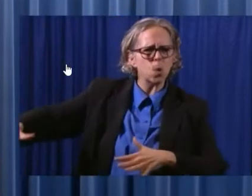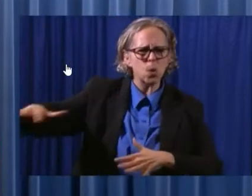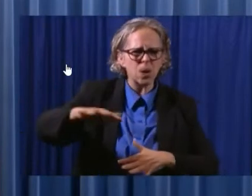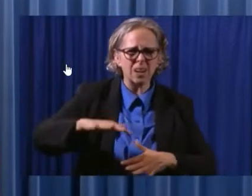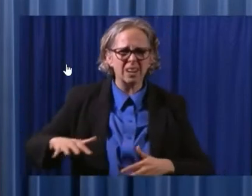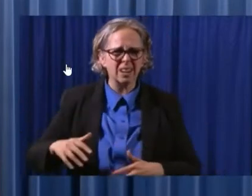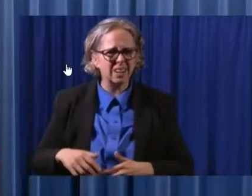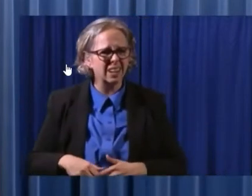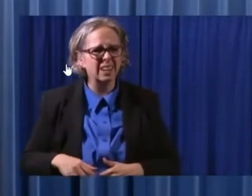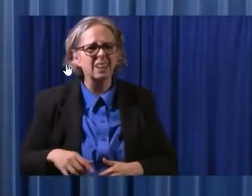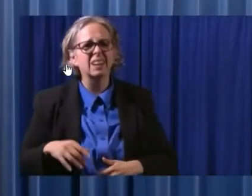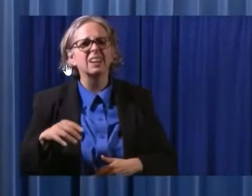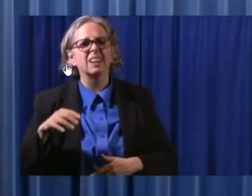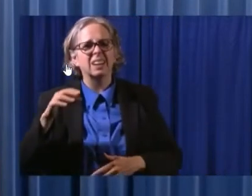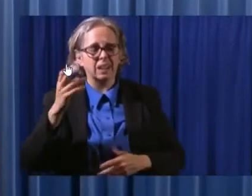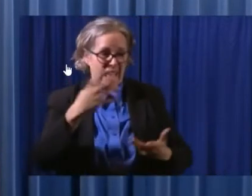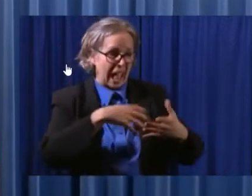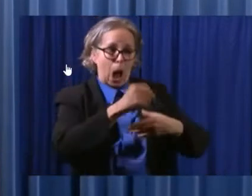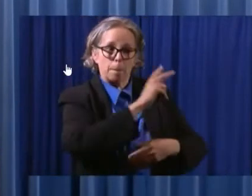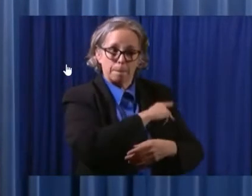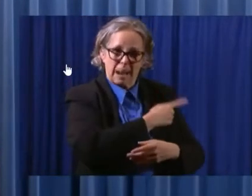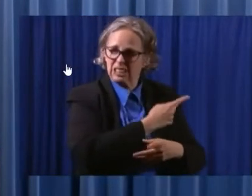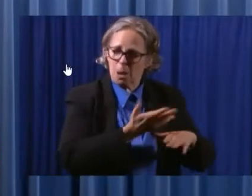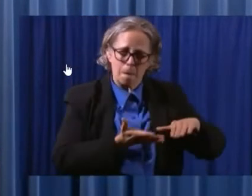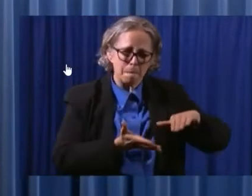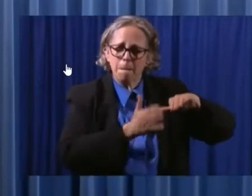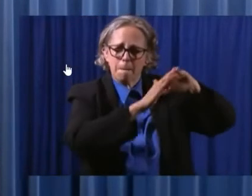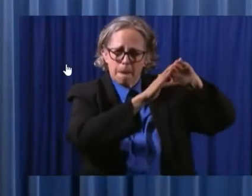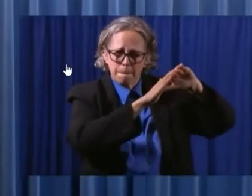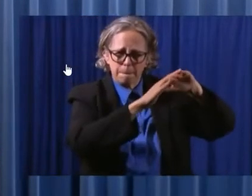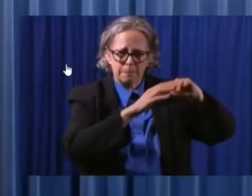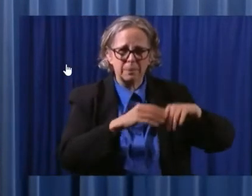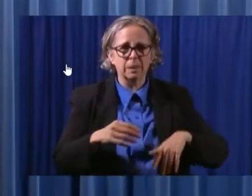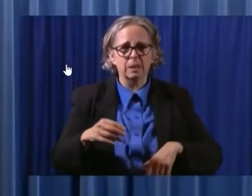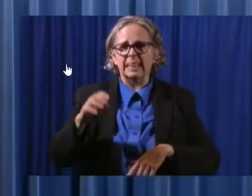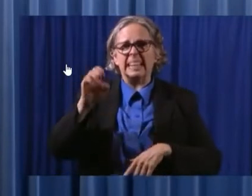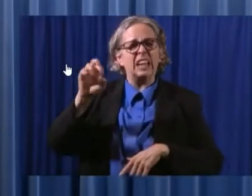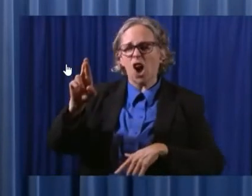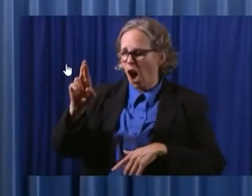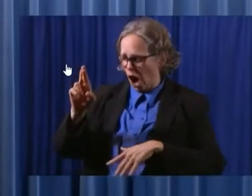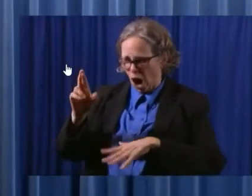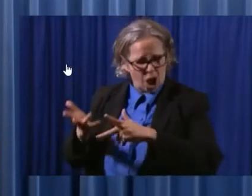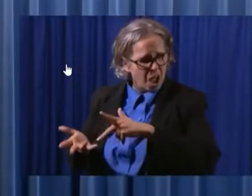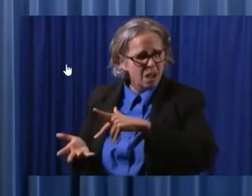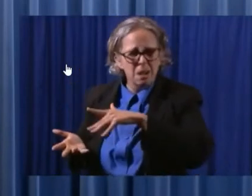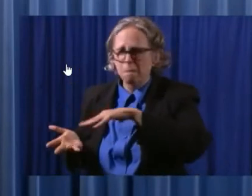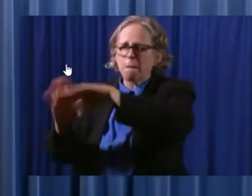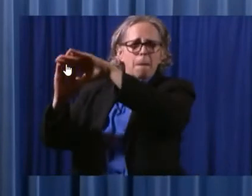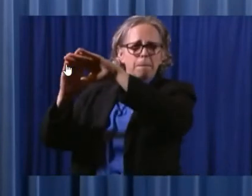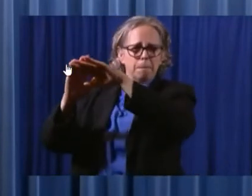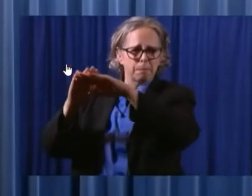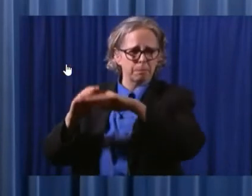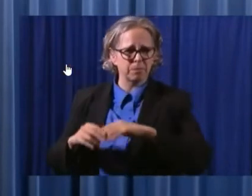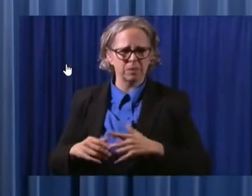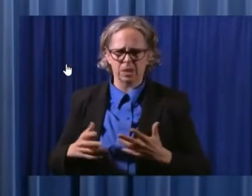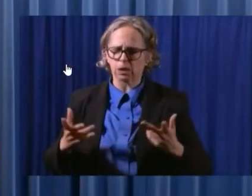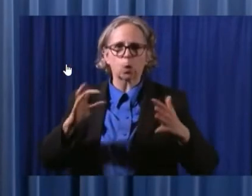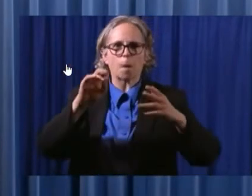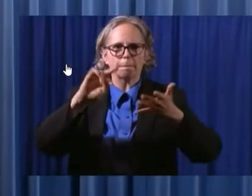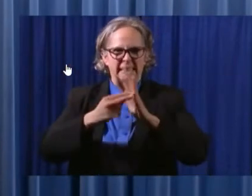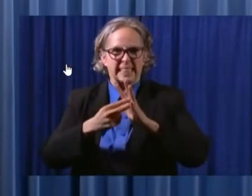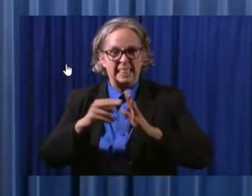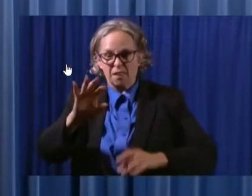visits, the ER have more than doubled. So we're watching Franklin County very carefully.